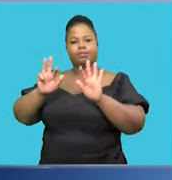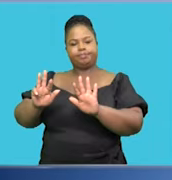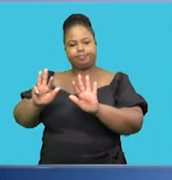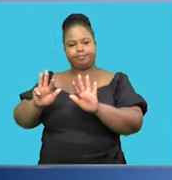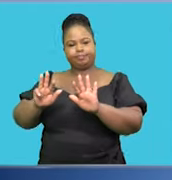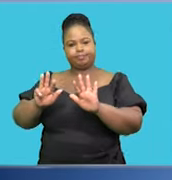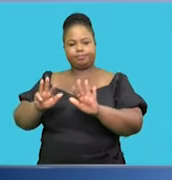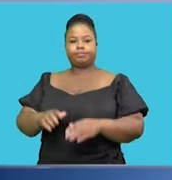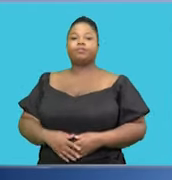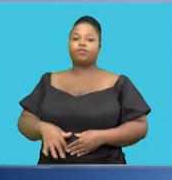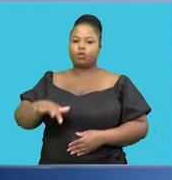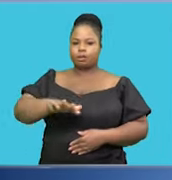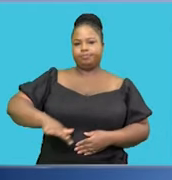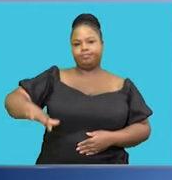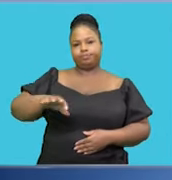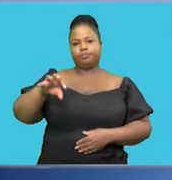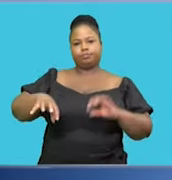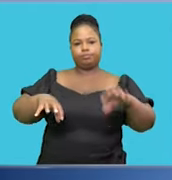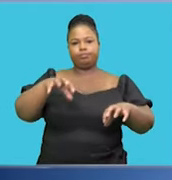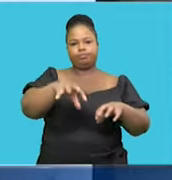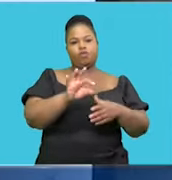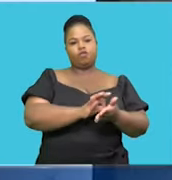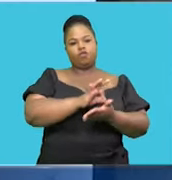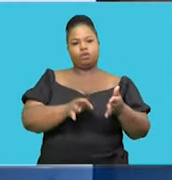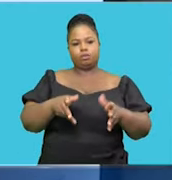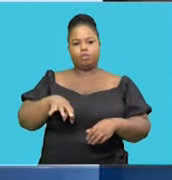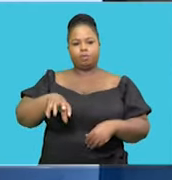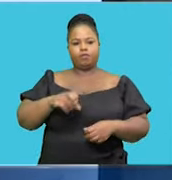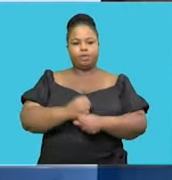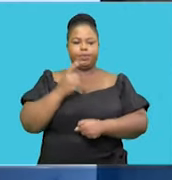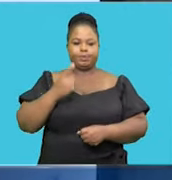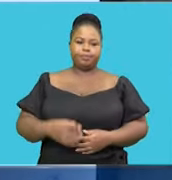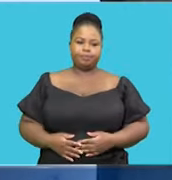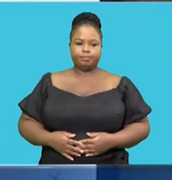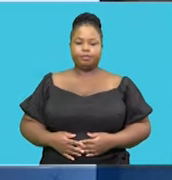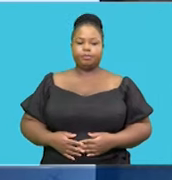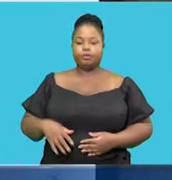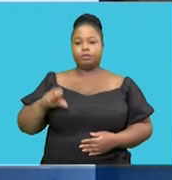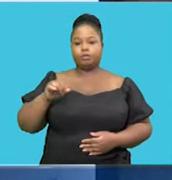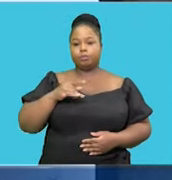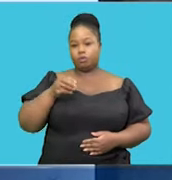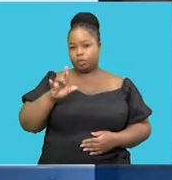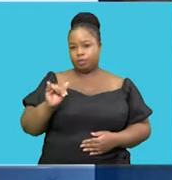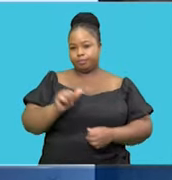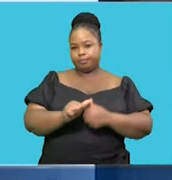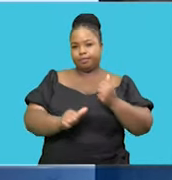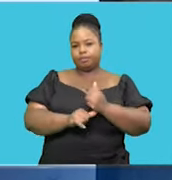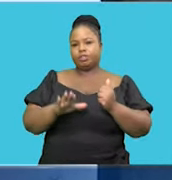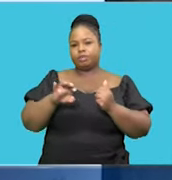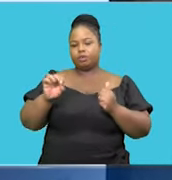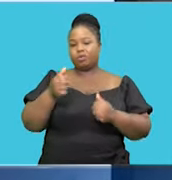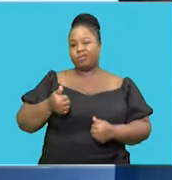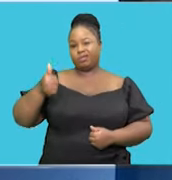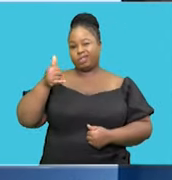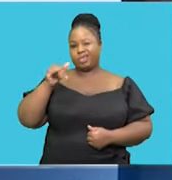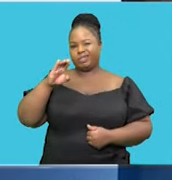of all our voting stations in the province. Masi Hoshiburi, the Deputy CEO for the Electoral Operations,